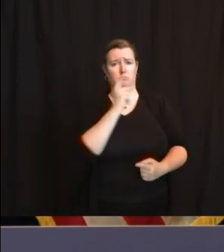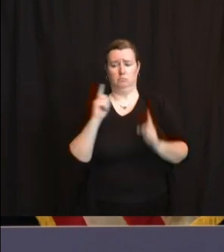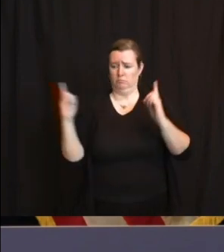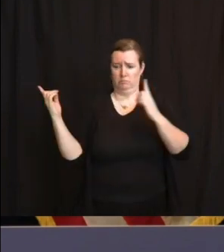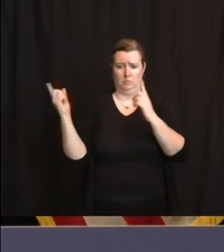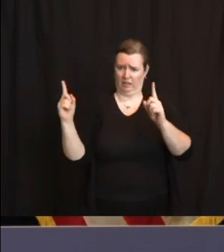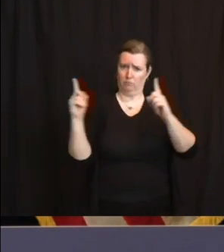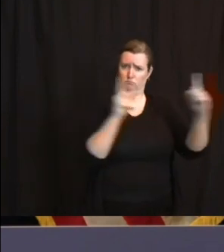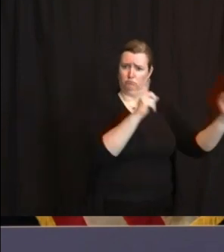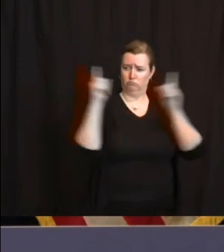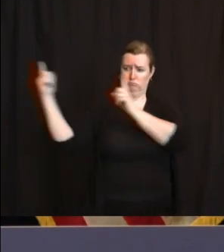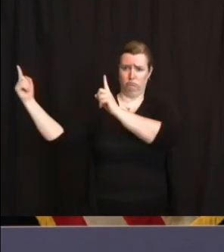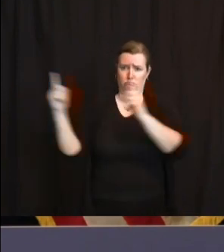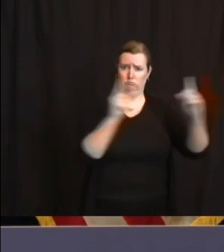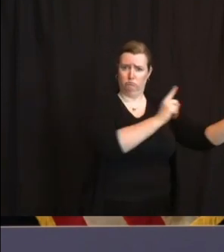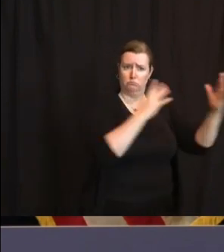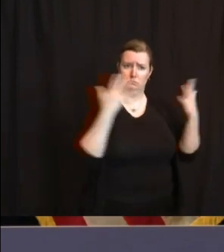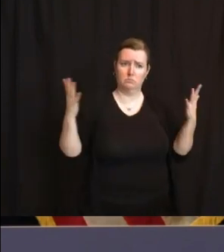pizza at the beach?